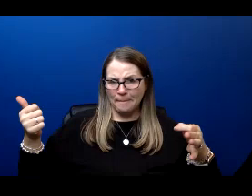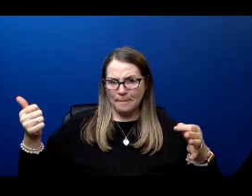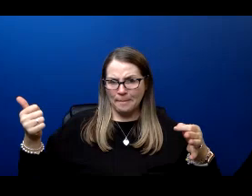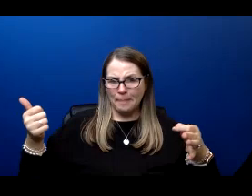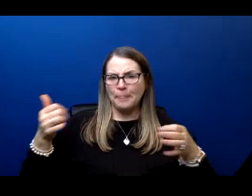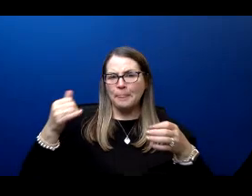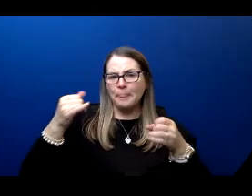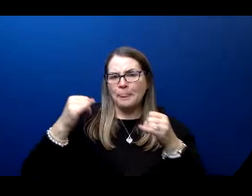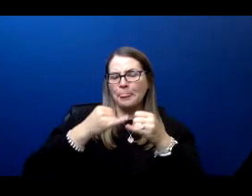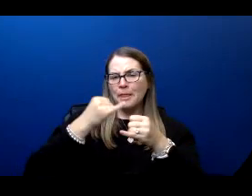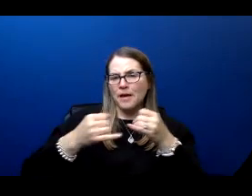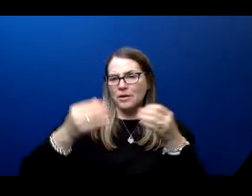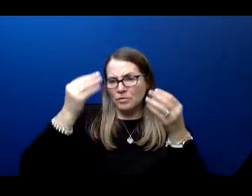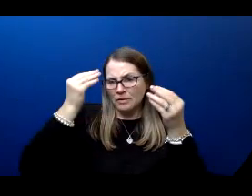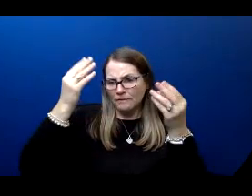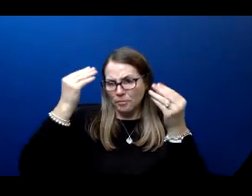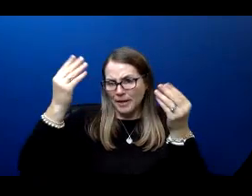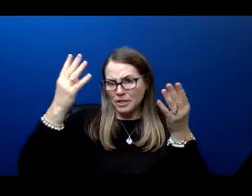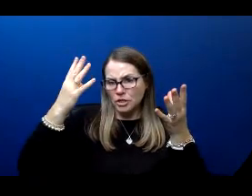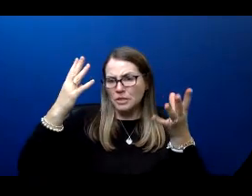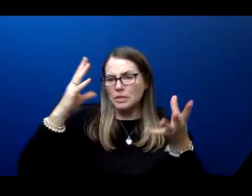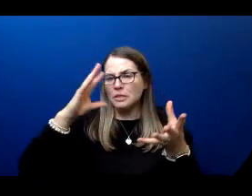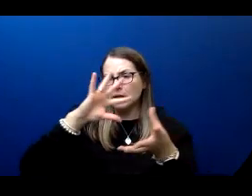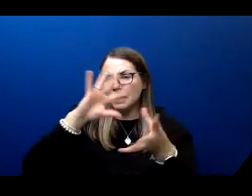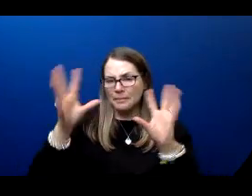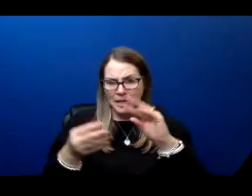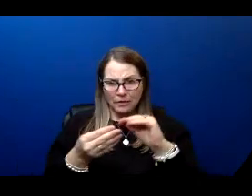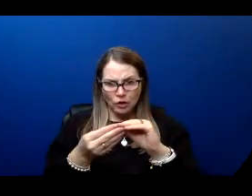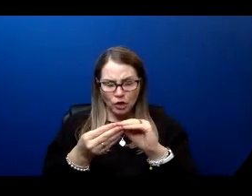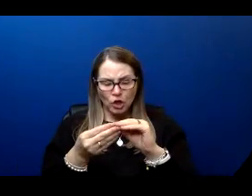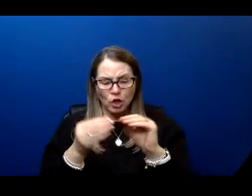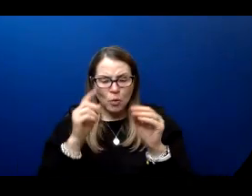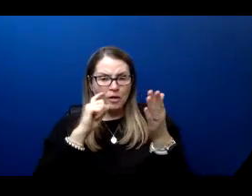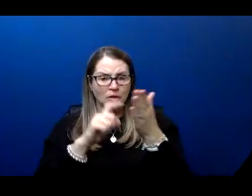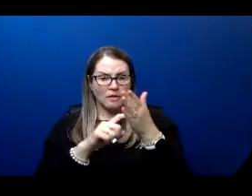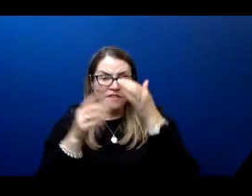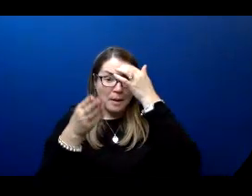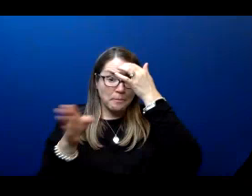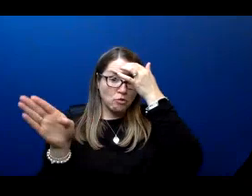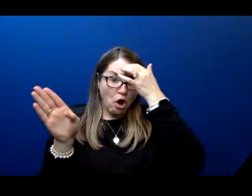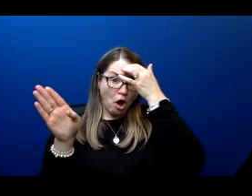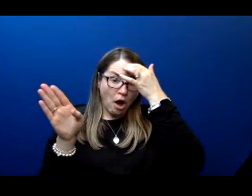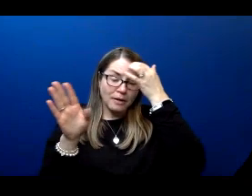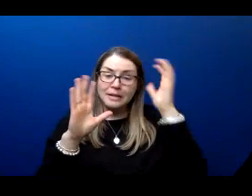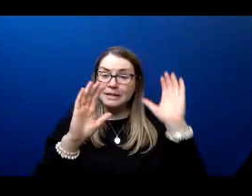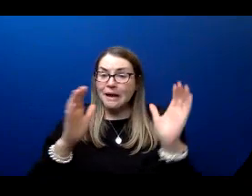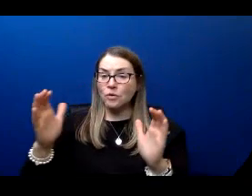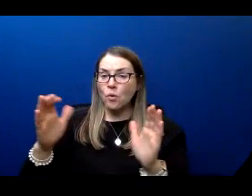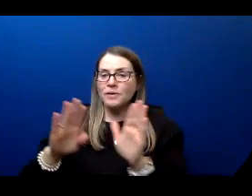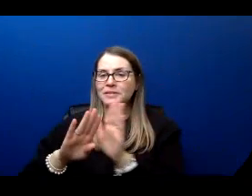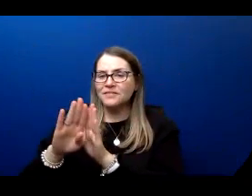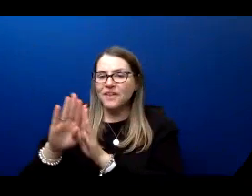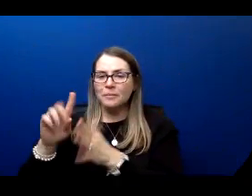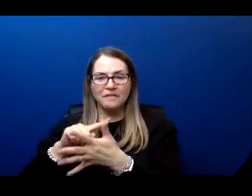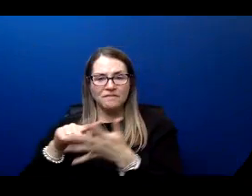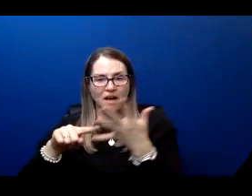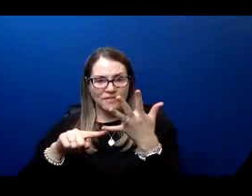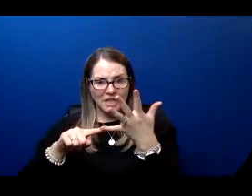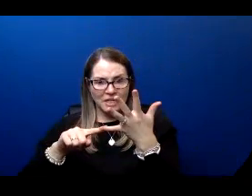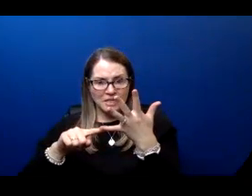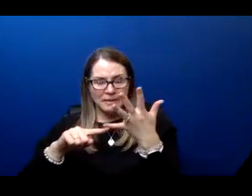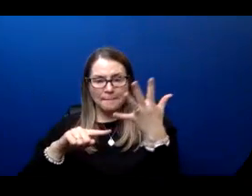came together and we began to identify broader categories, which led to the development of 5 themes,